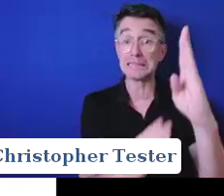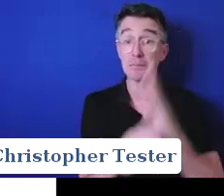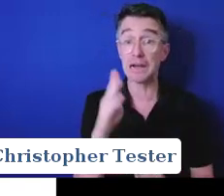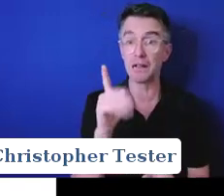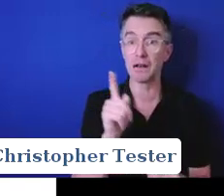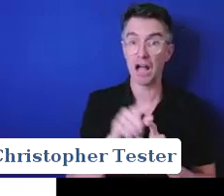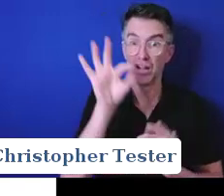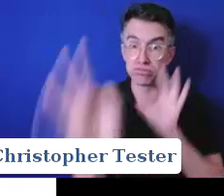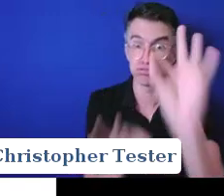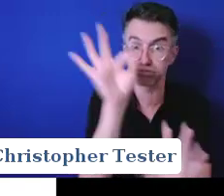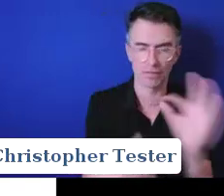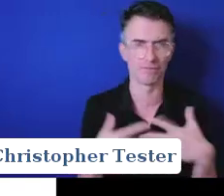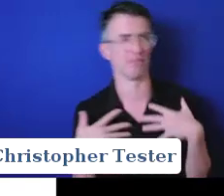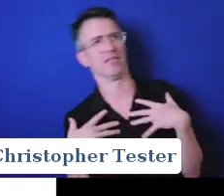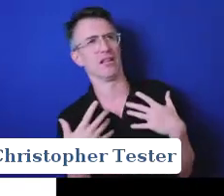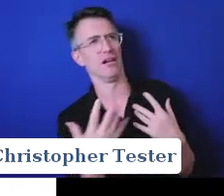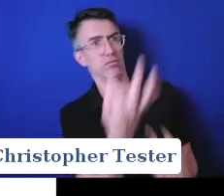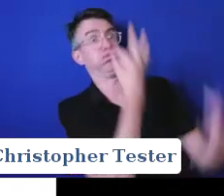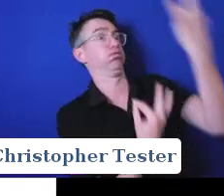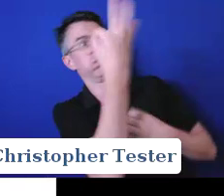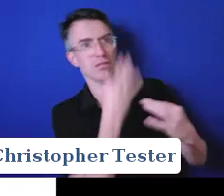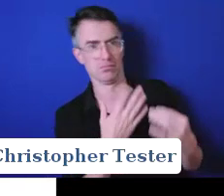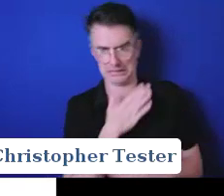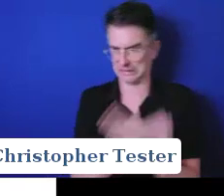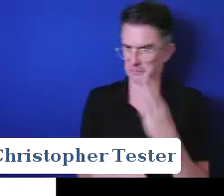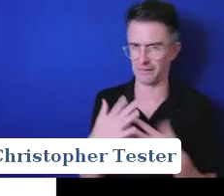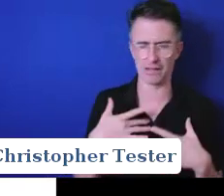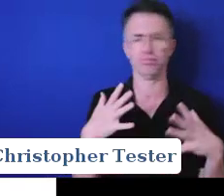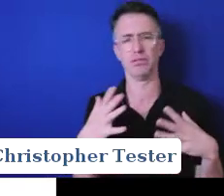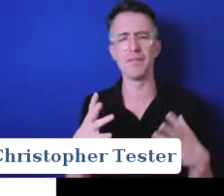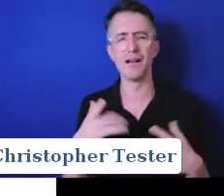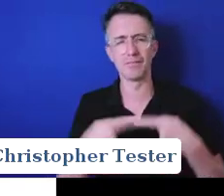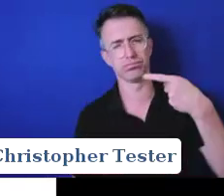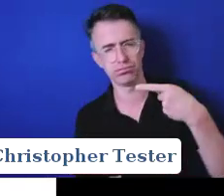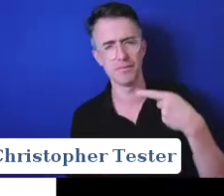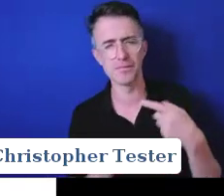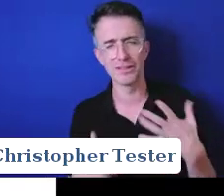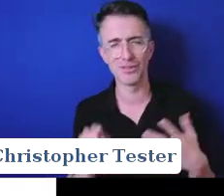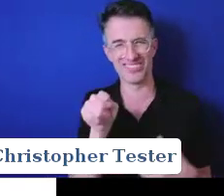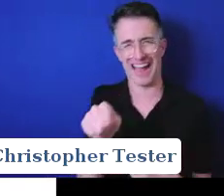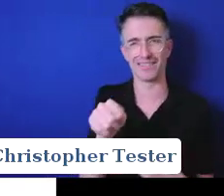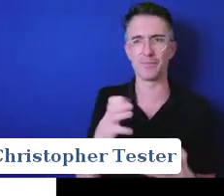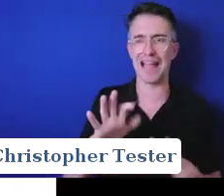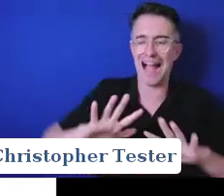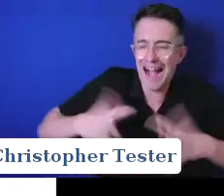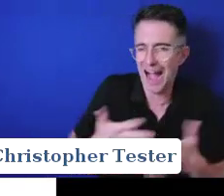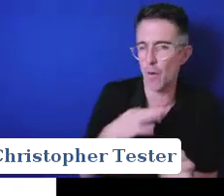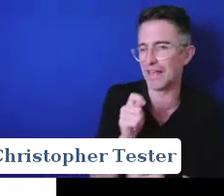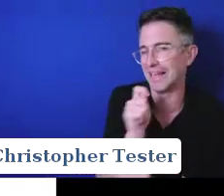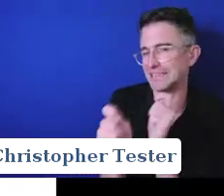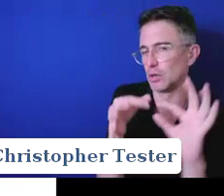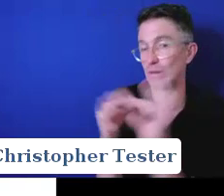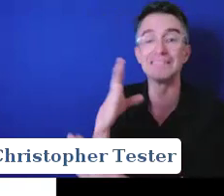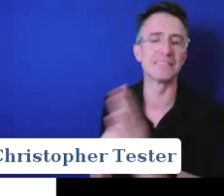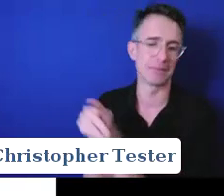of the questions during the interviews. There are also some issues with providing ID document when they